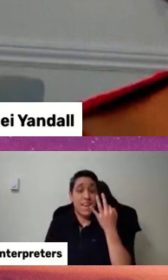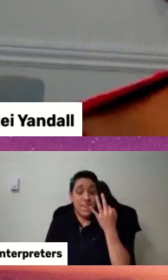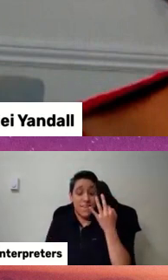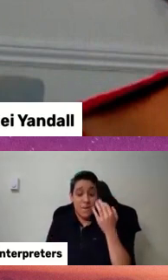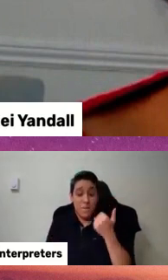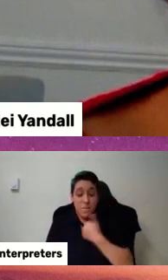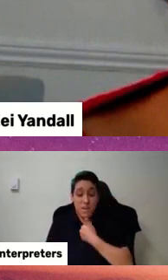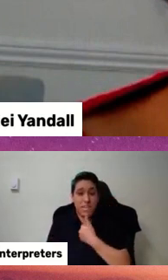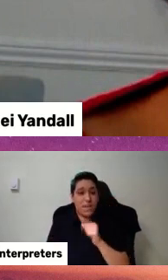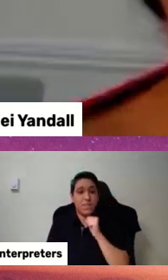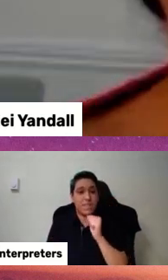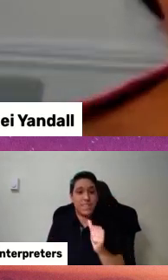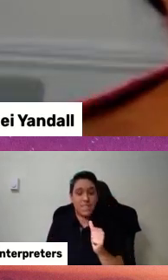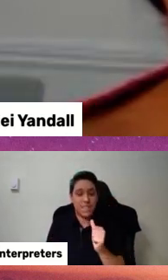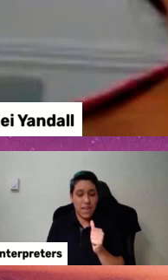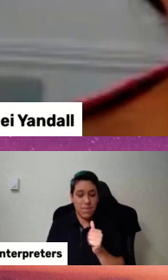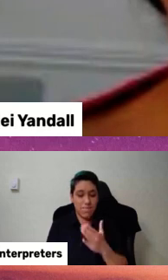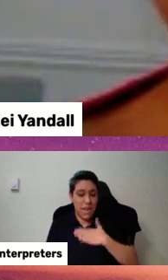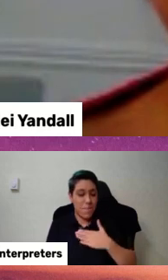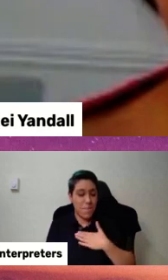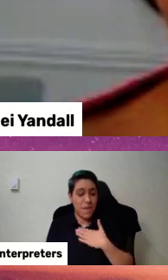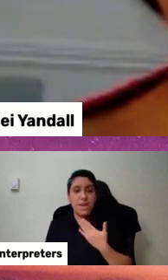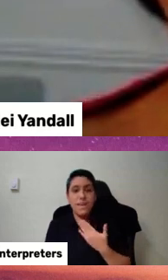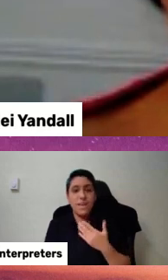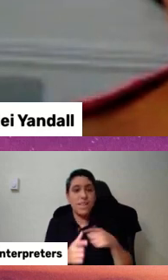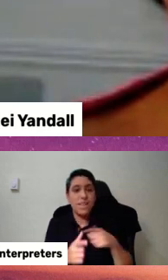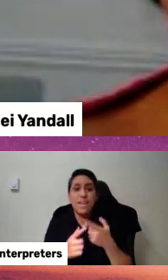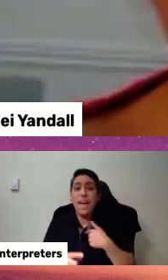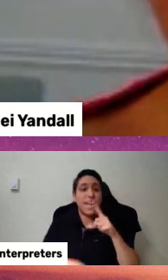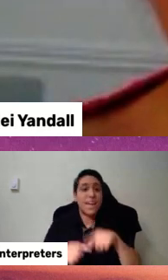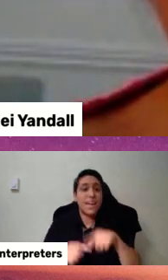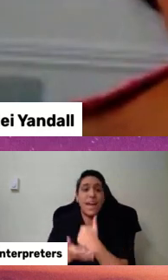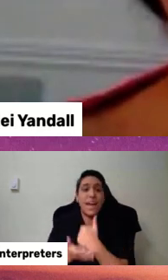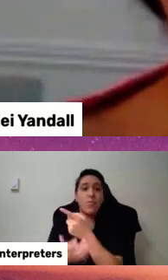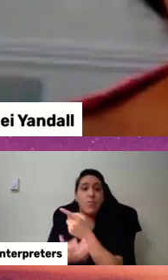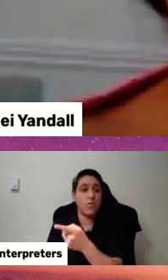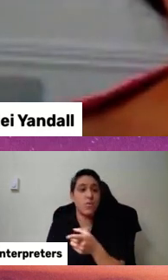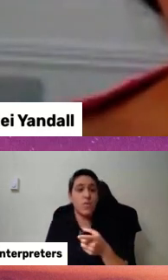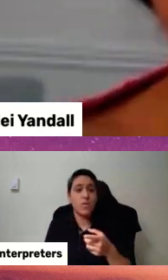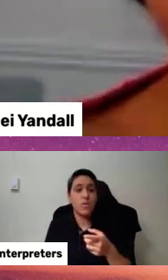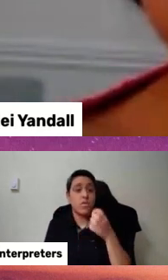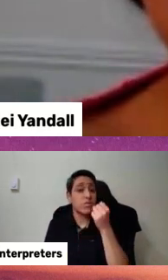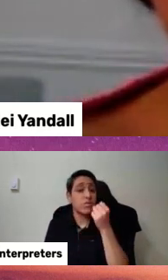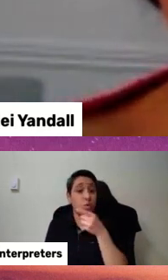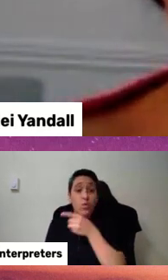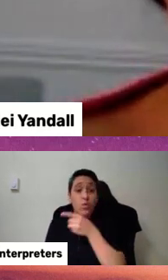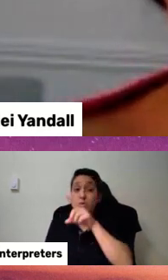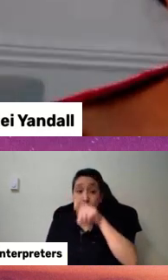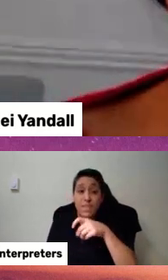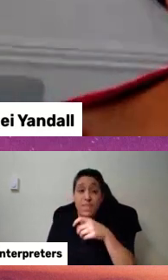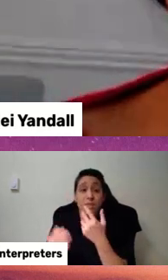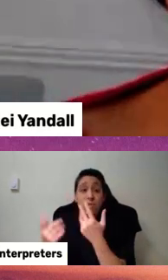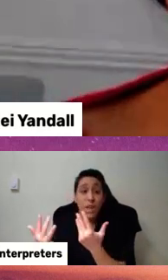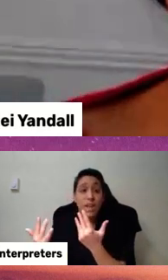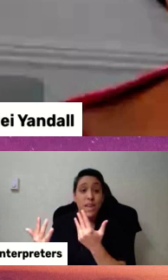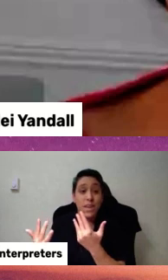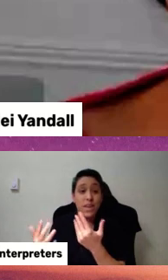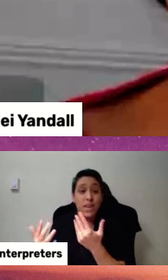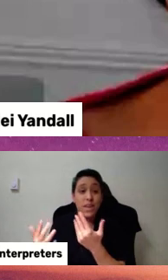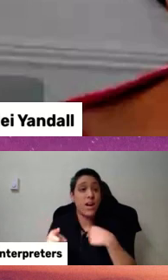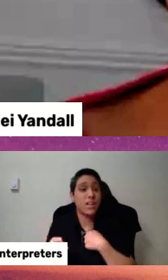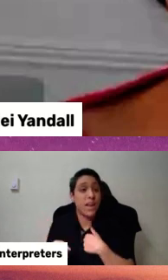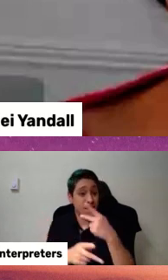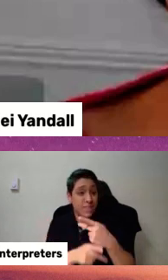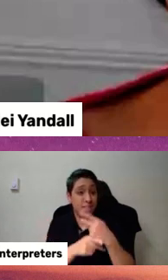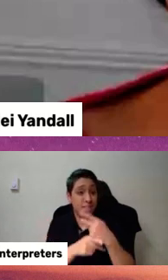seek, I think you're just going to have to wait while I do me. And so that's the attitude that I've